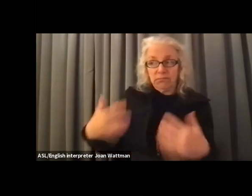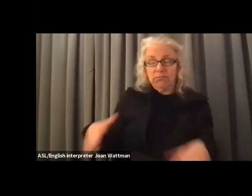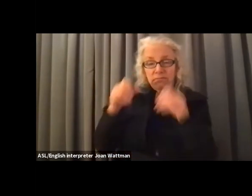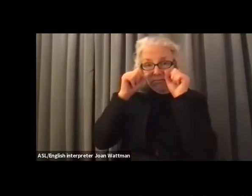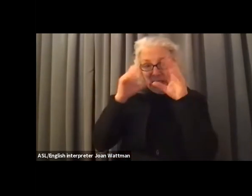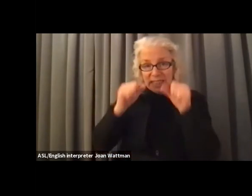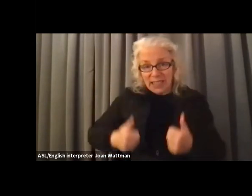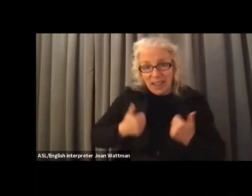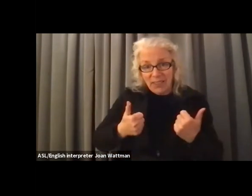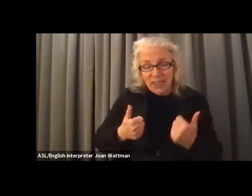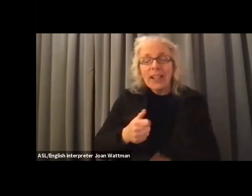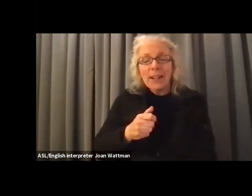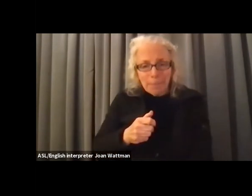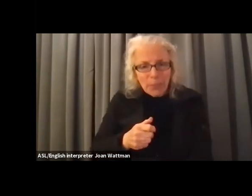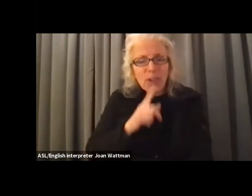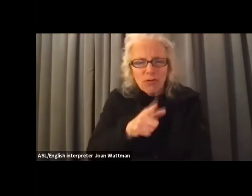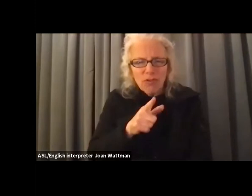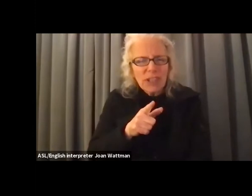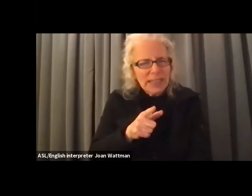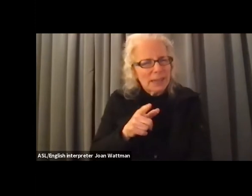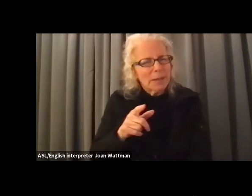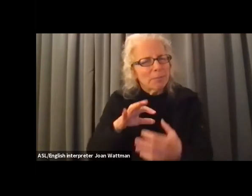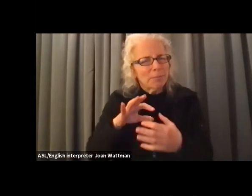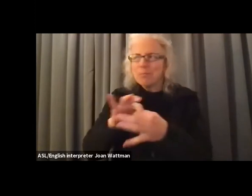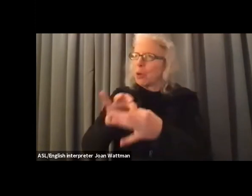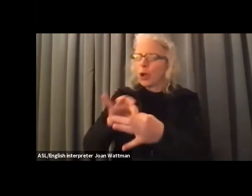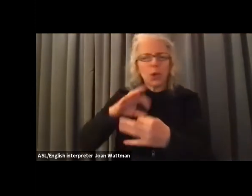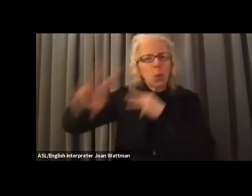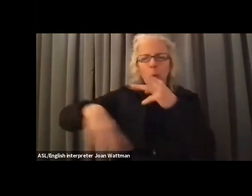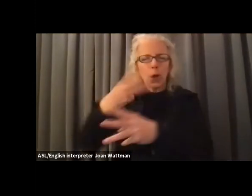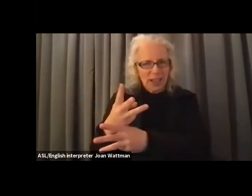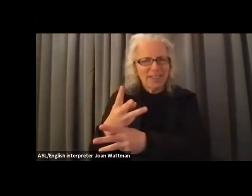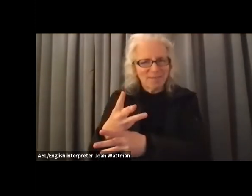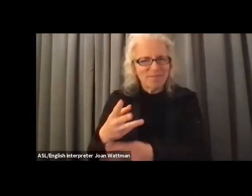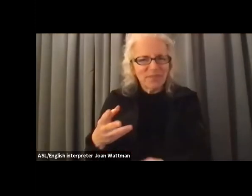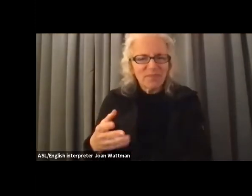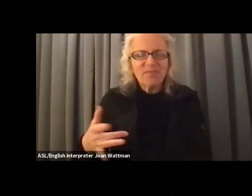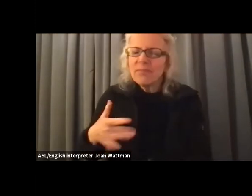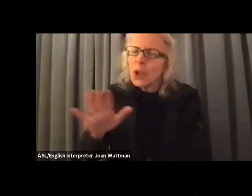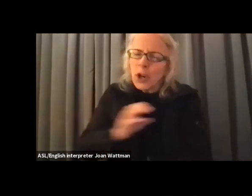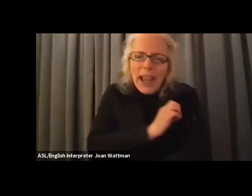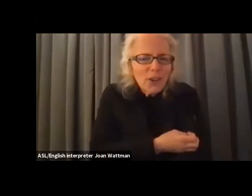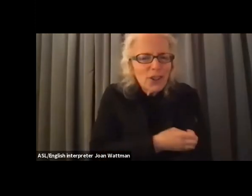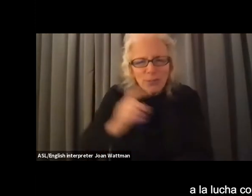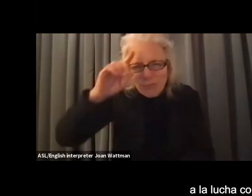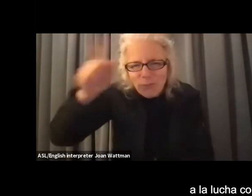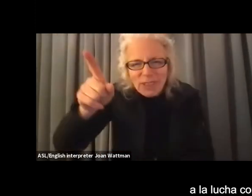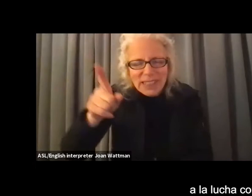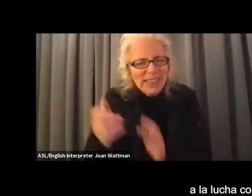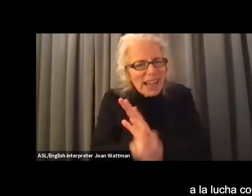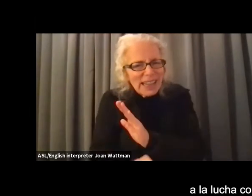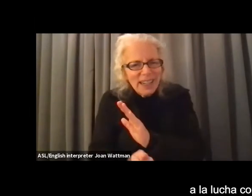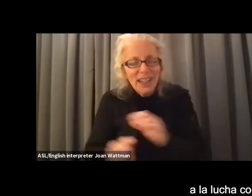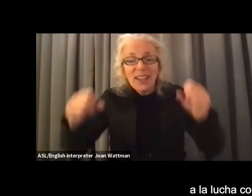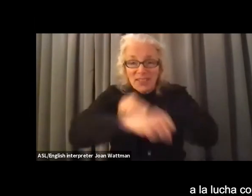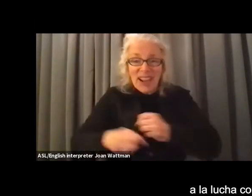life and was a true world citizen in a way. She lent her energy, her brilliance, her talent to the fight